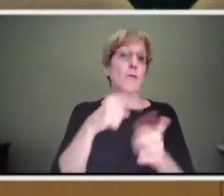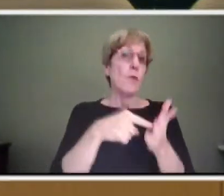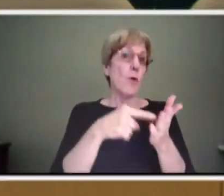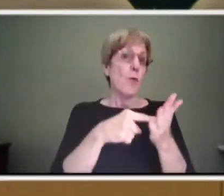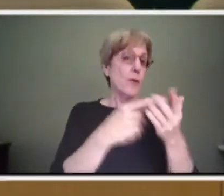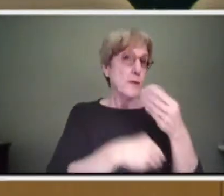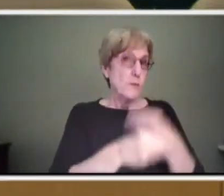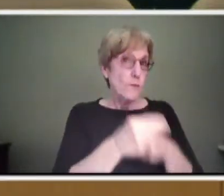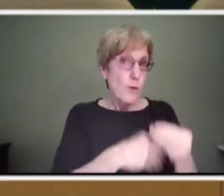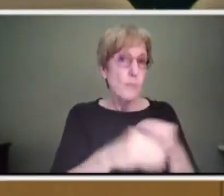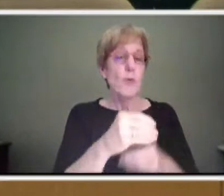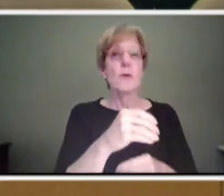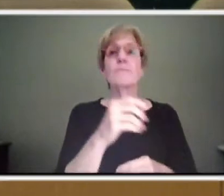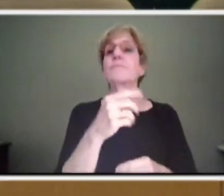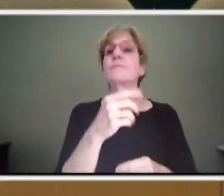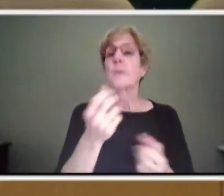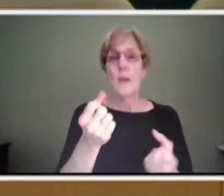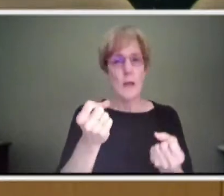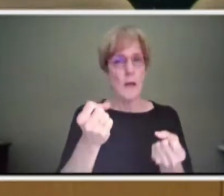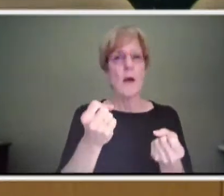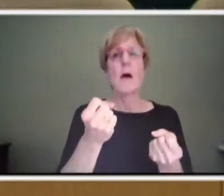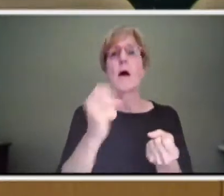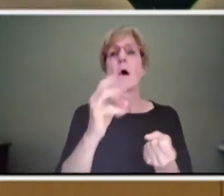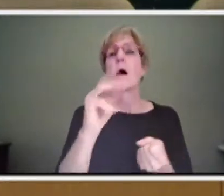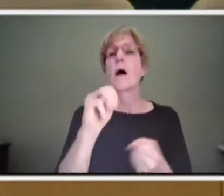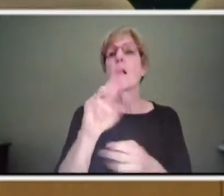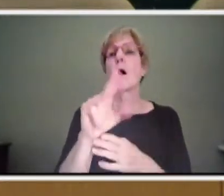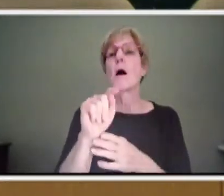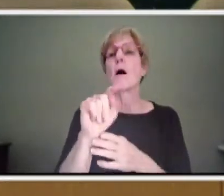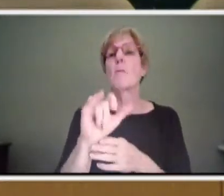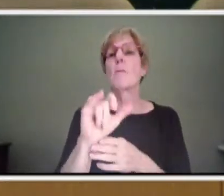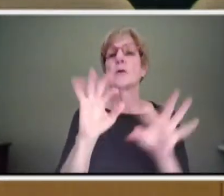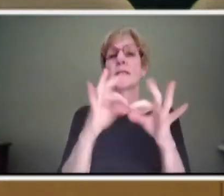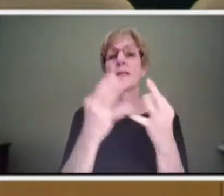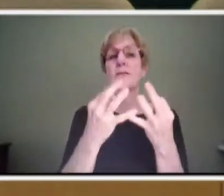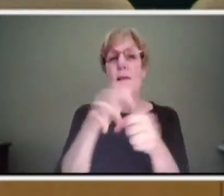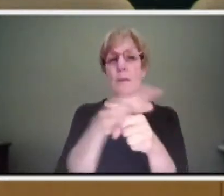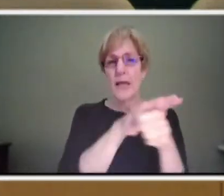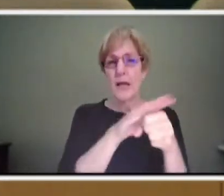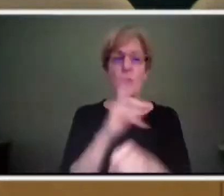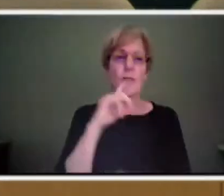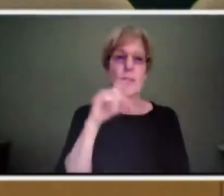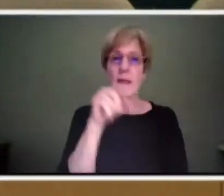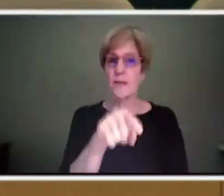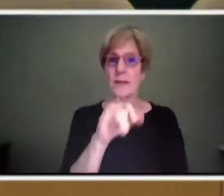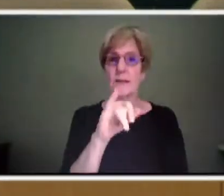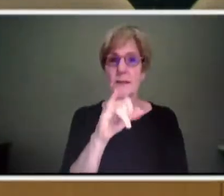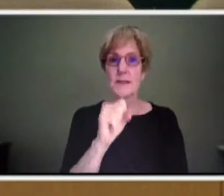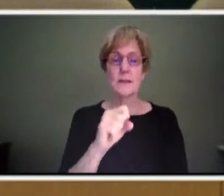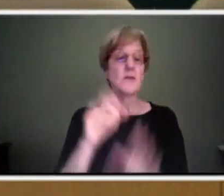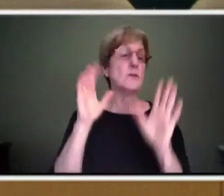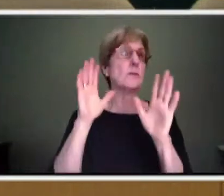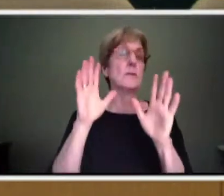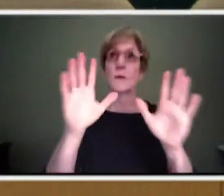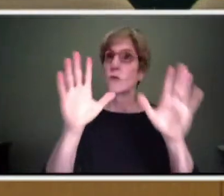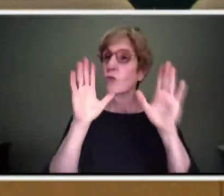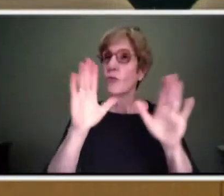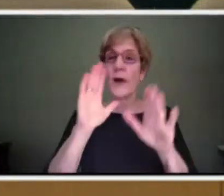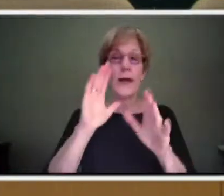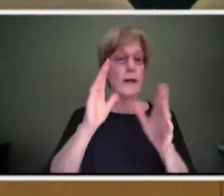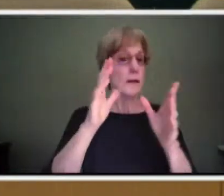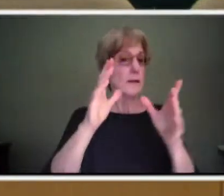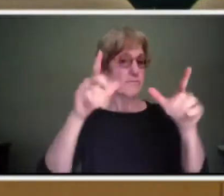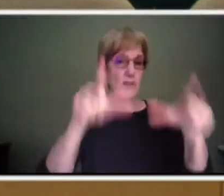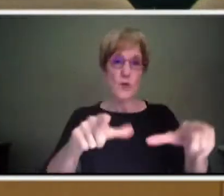this is a multifamily area. As I mentioned in my presentation, we think this is, terrifically located. This is